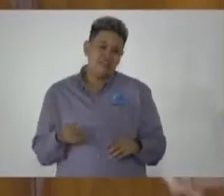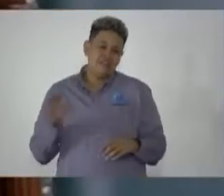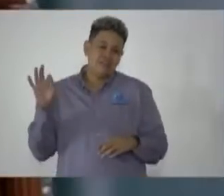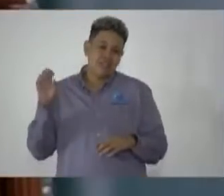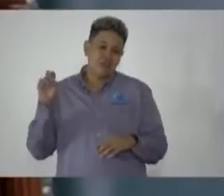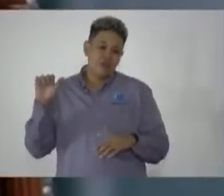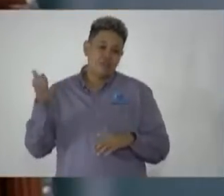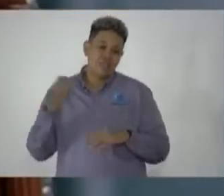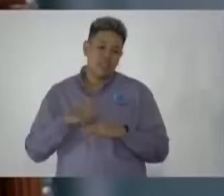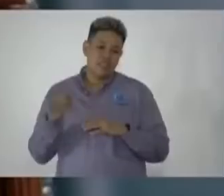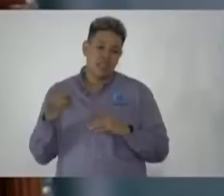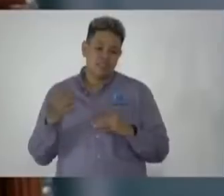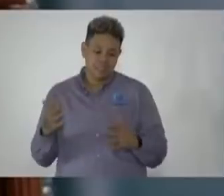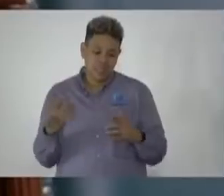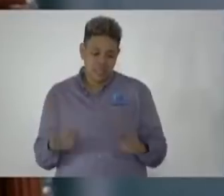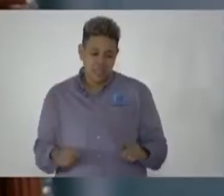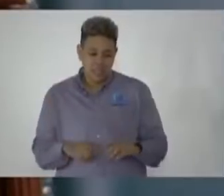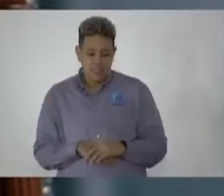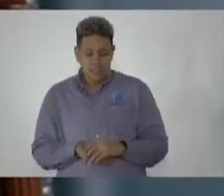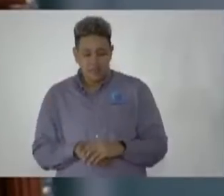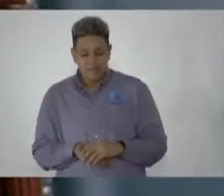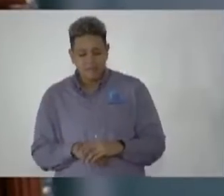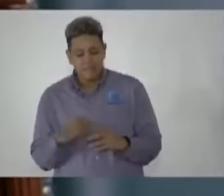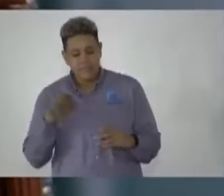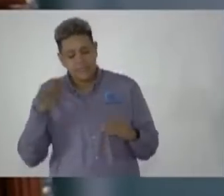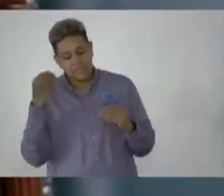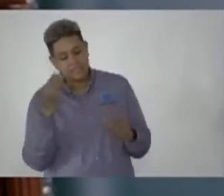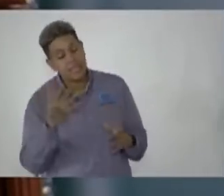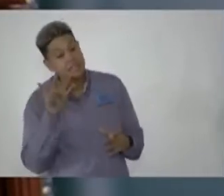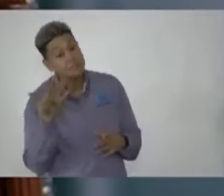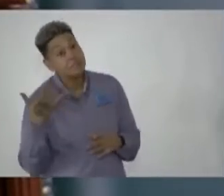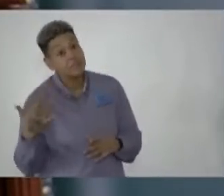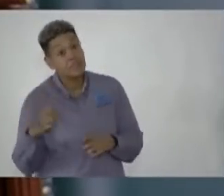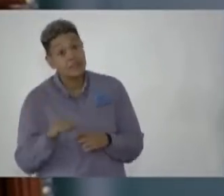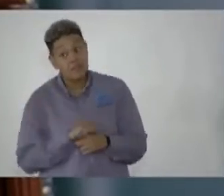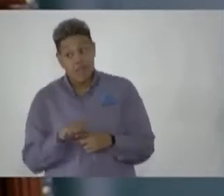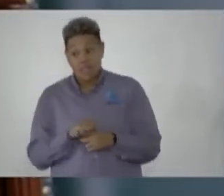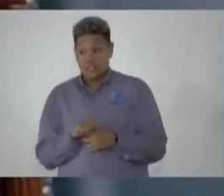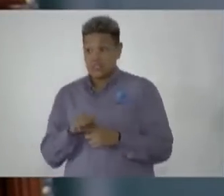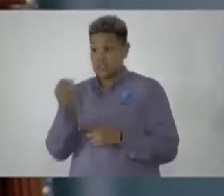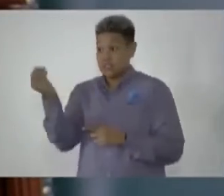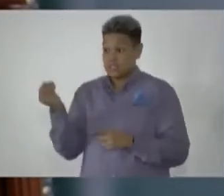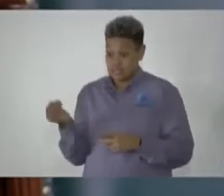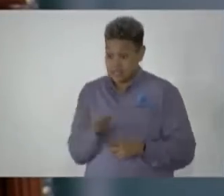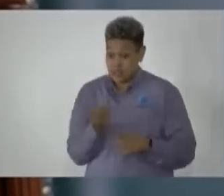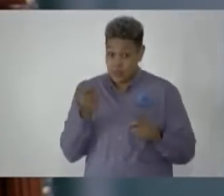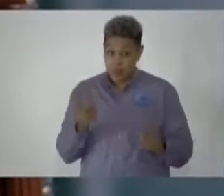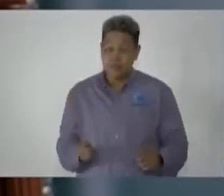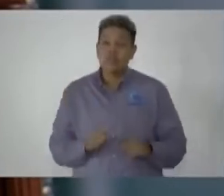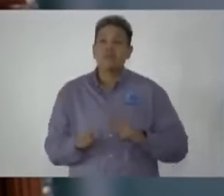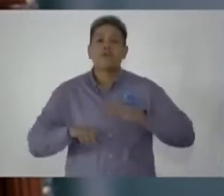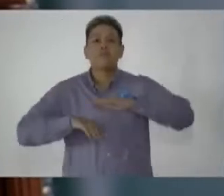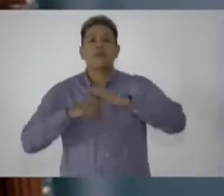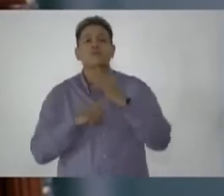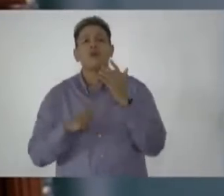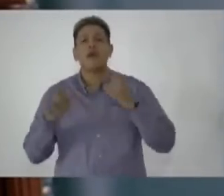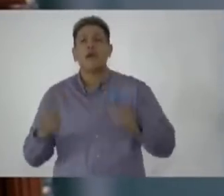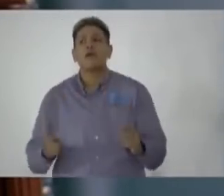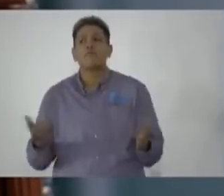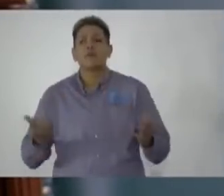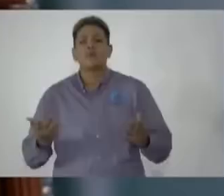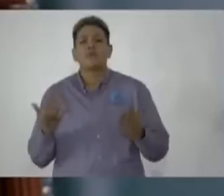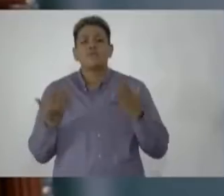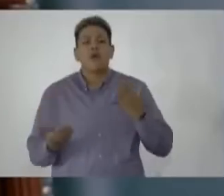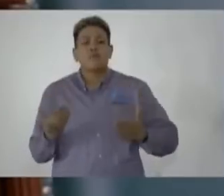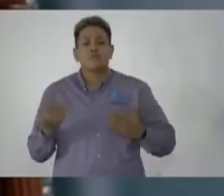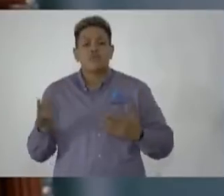or 10 days to reach. You know, as I said, it is a practice, and based on what was happening here, it is